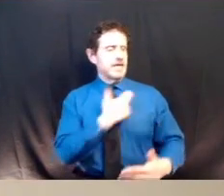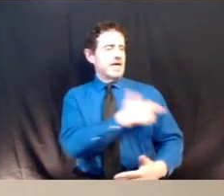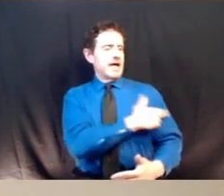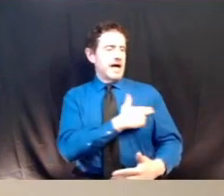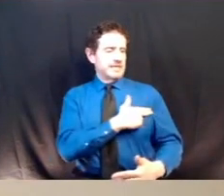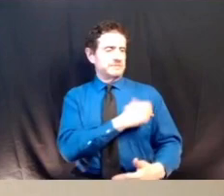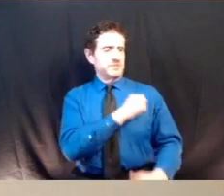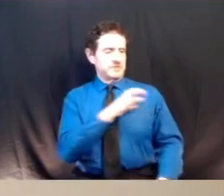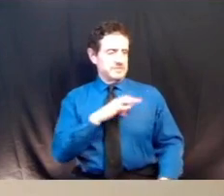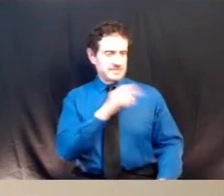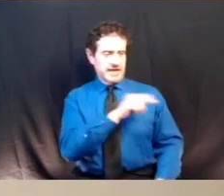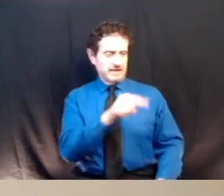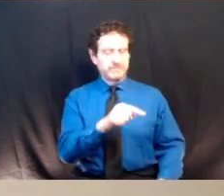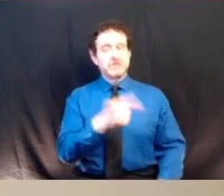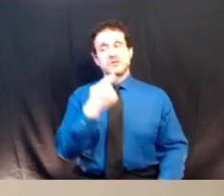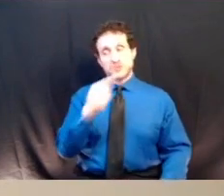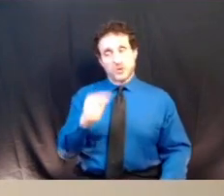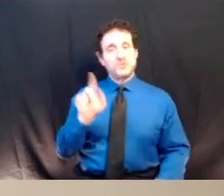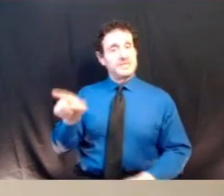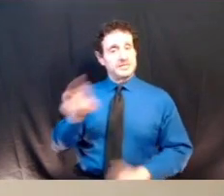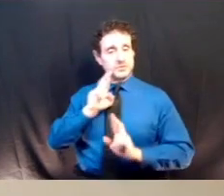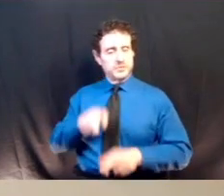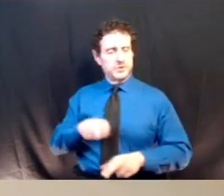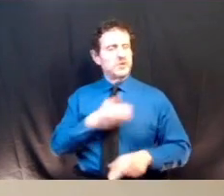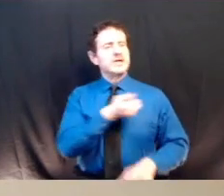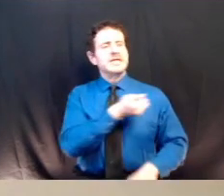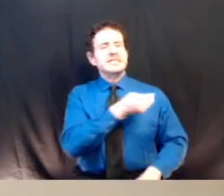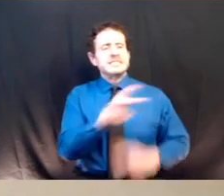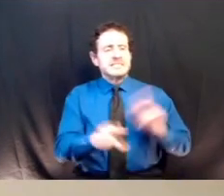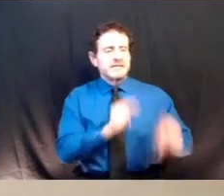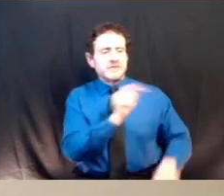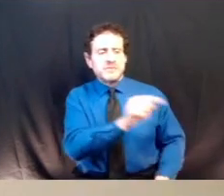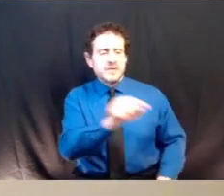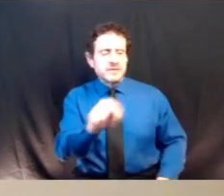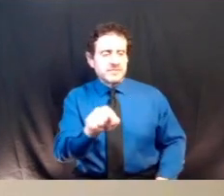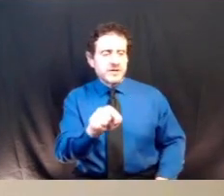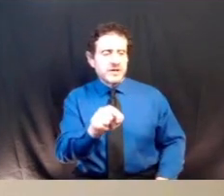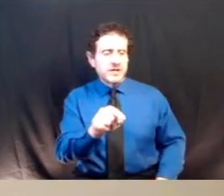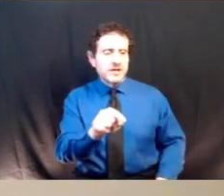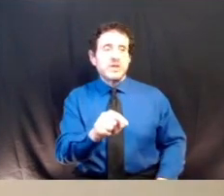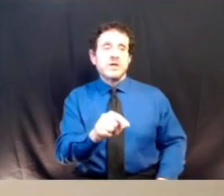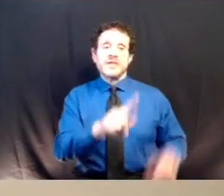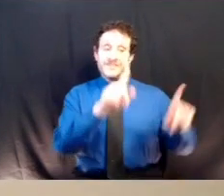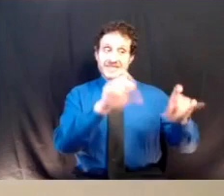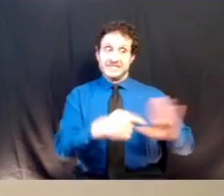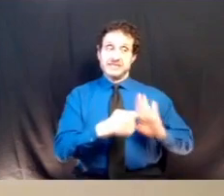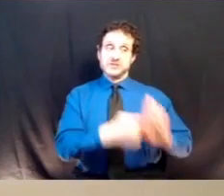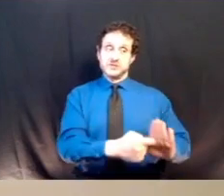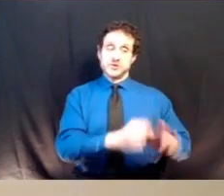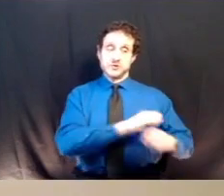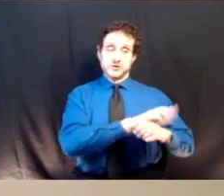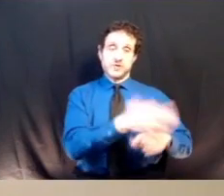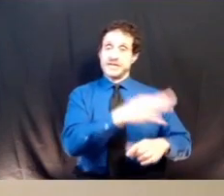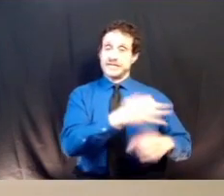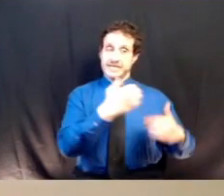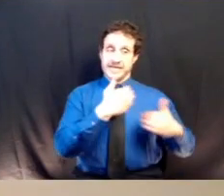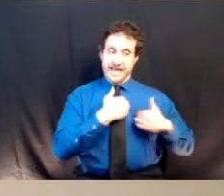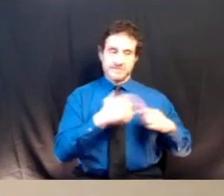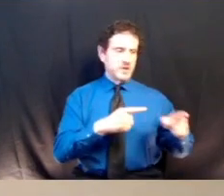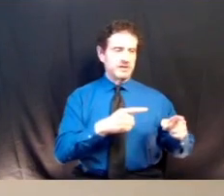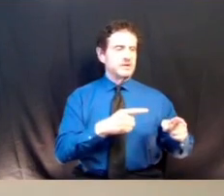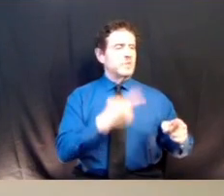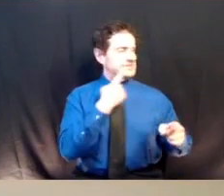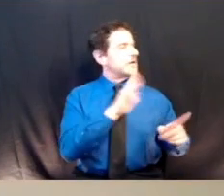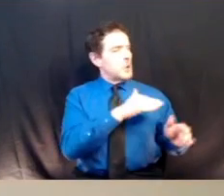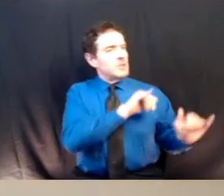told him that a number of cases where individuals who tested positive refused to be admitted despite